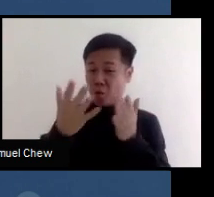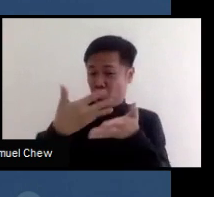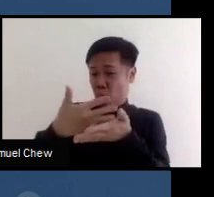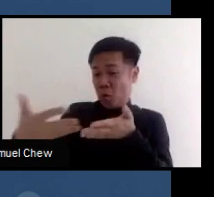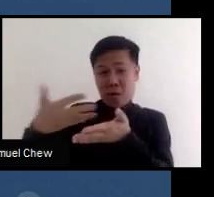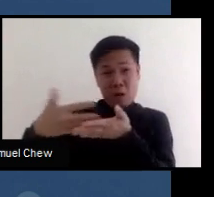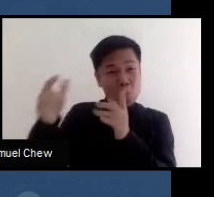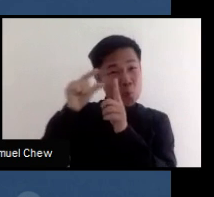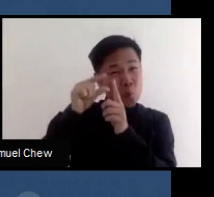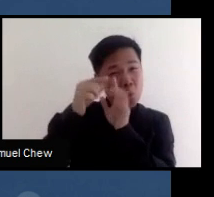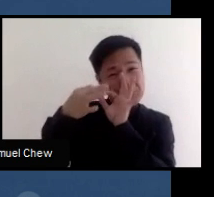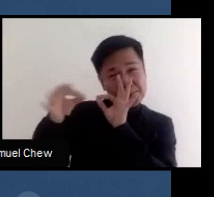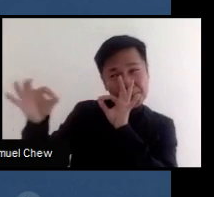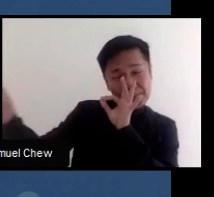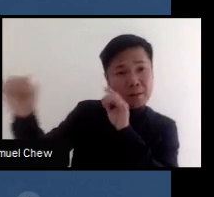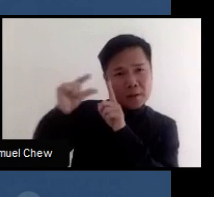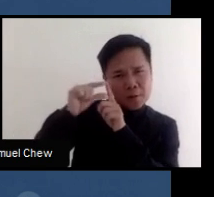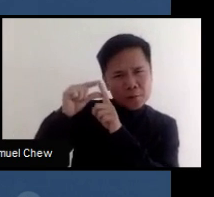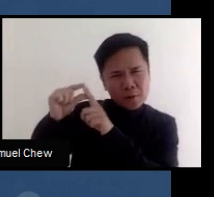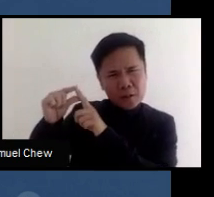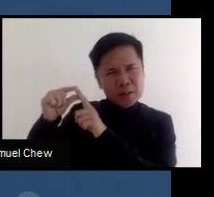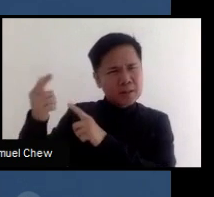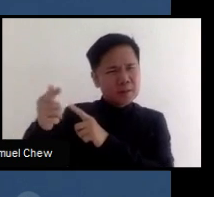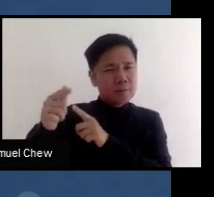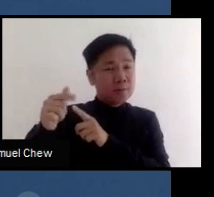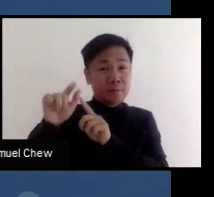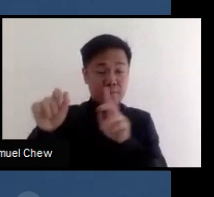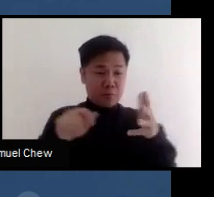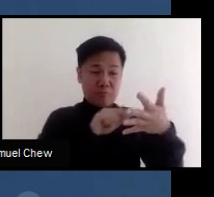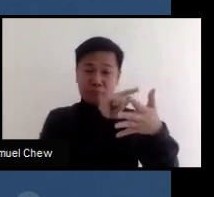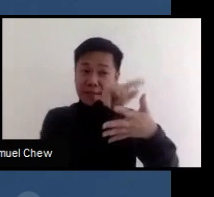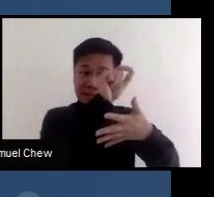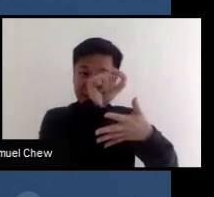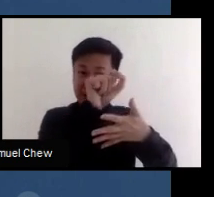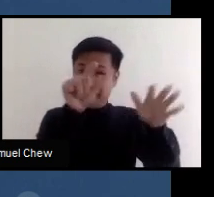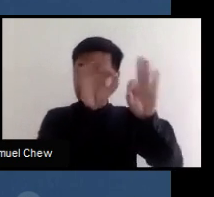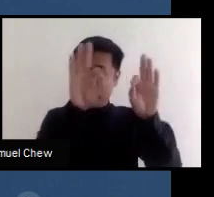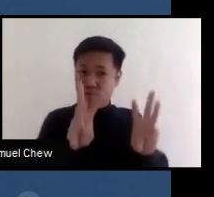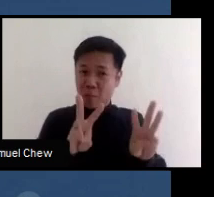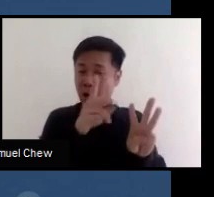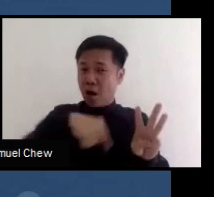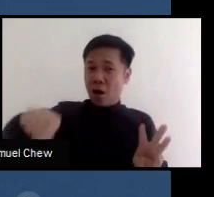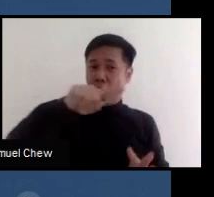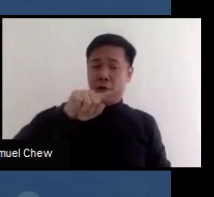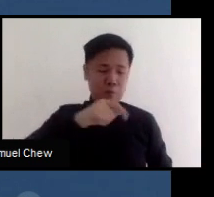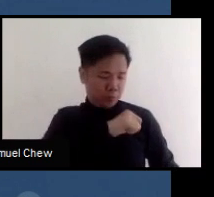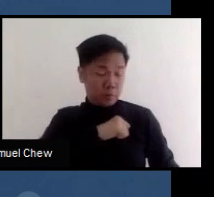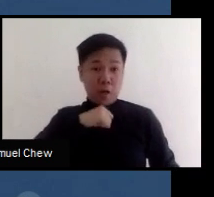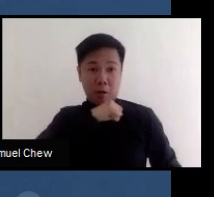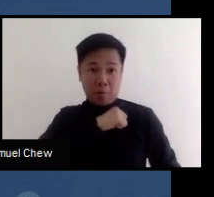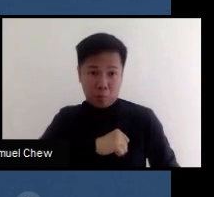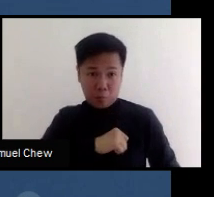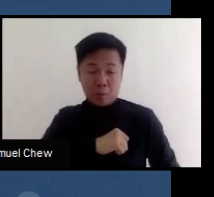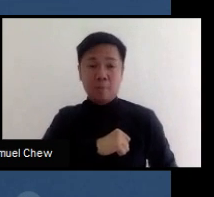the decision with regard to the indicator framework and the commitments undertaken on APMD